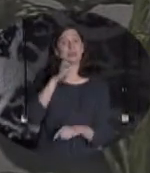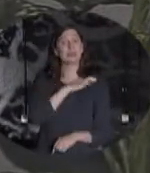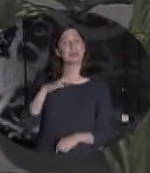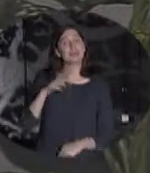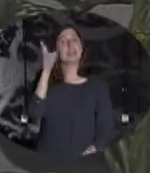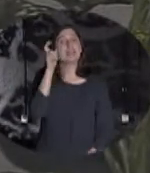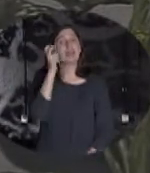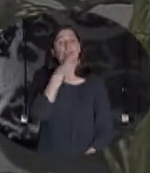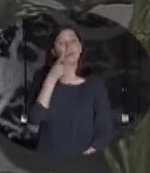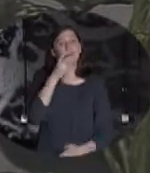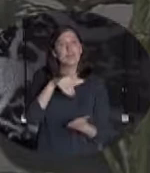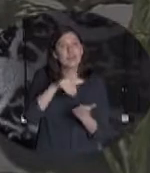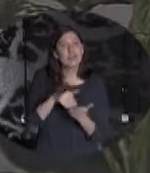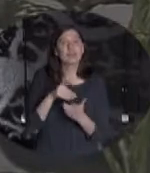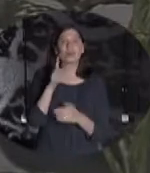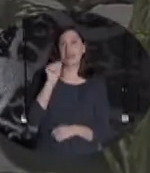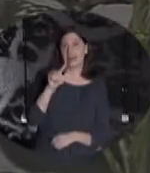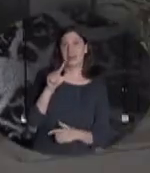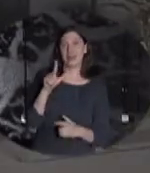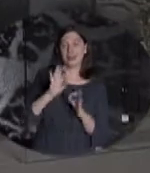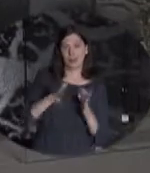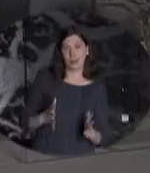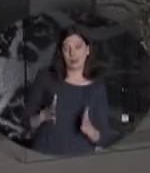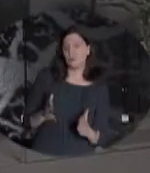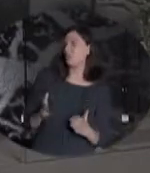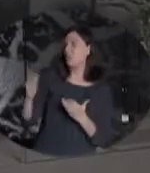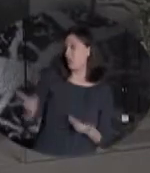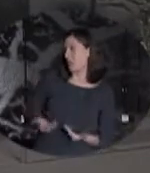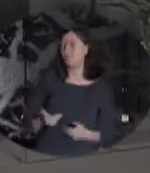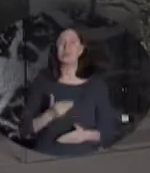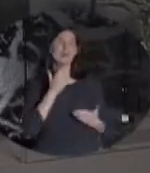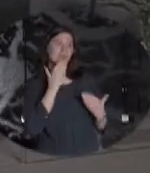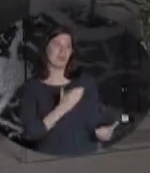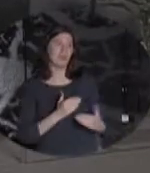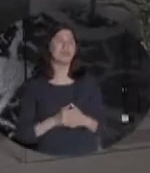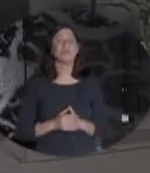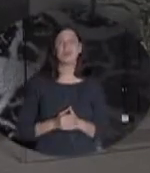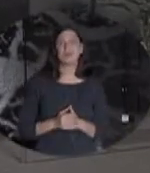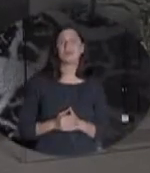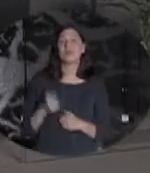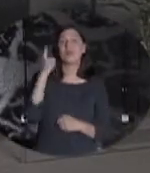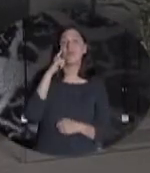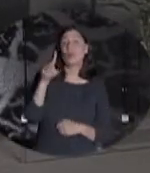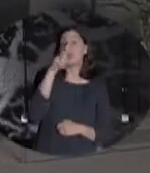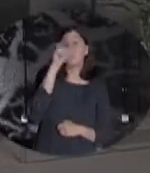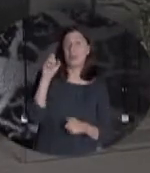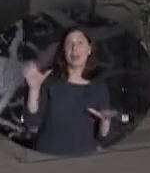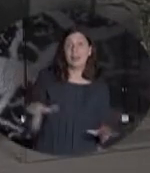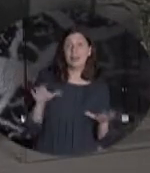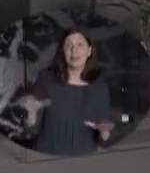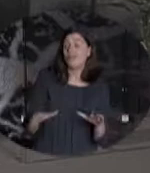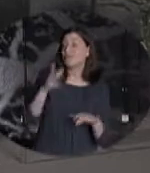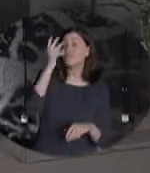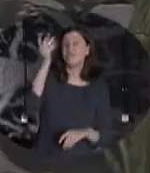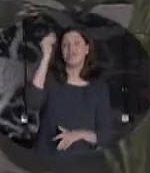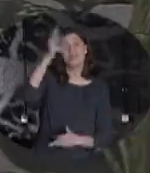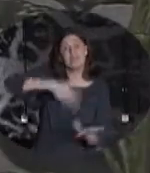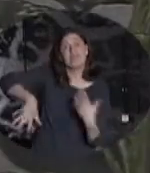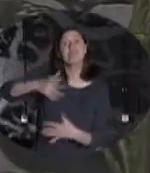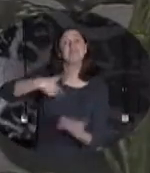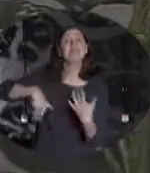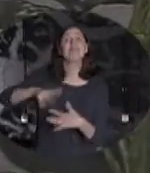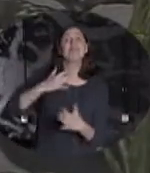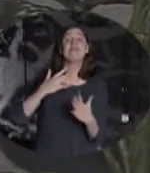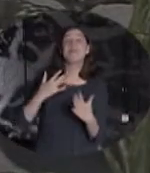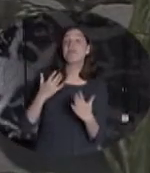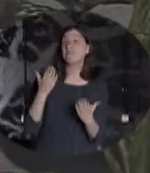as our ASL interpreter. Welcome. Thank you for having me. So with summer activities, obviously being outside, we're